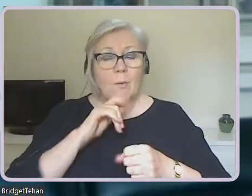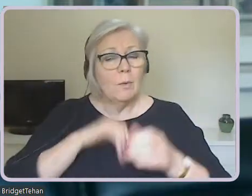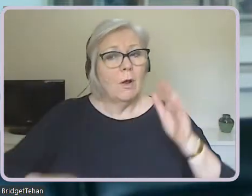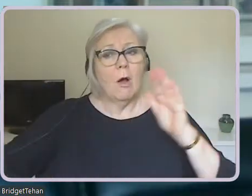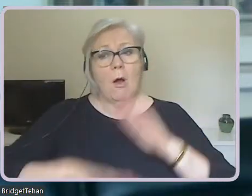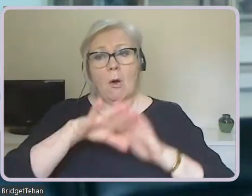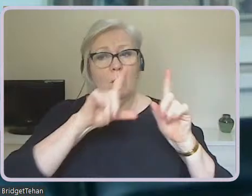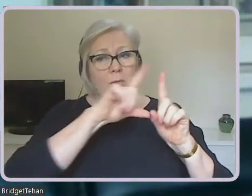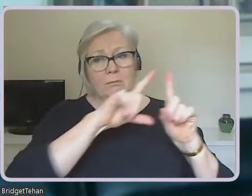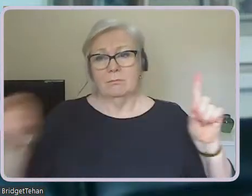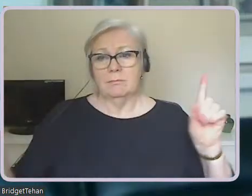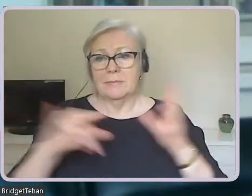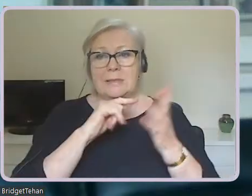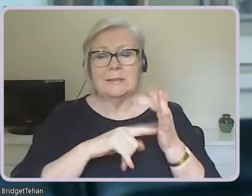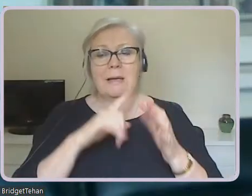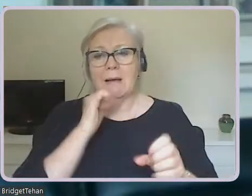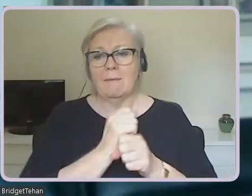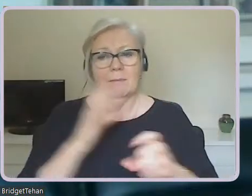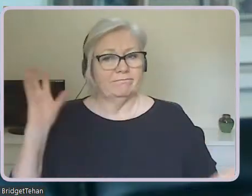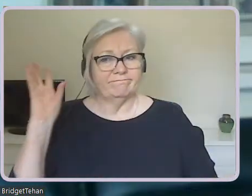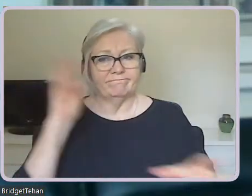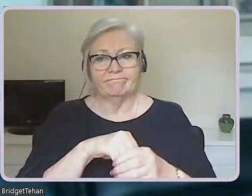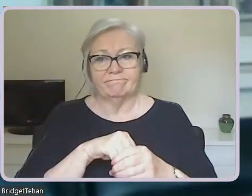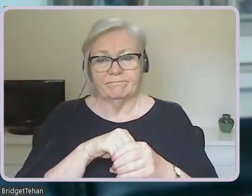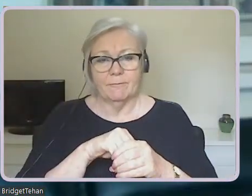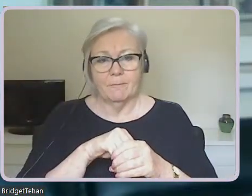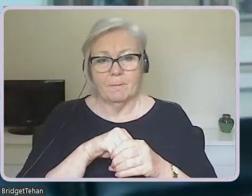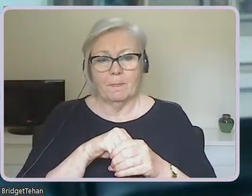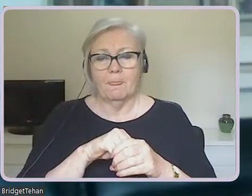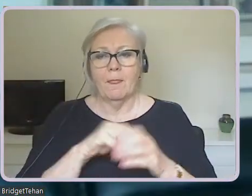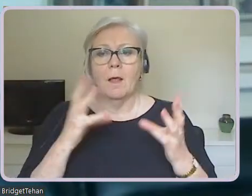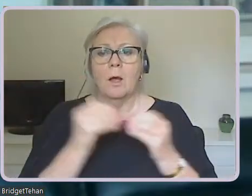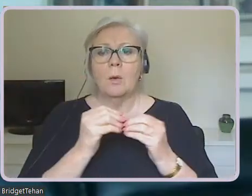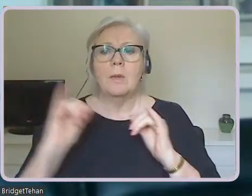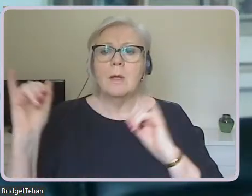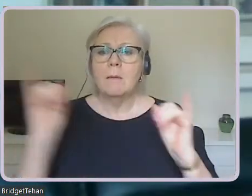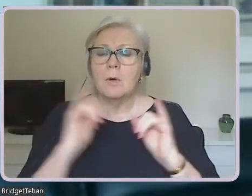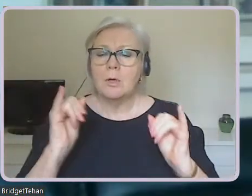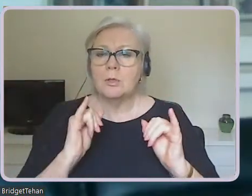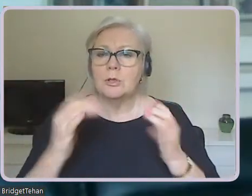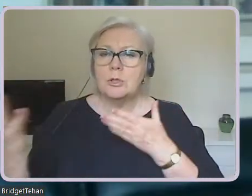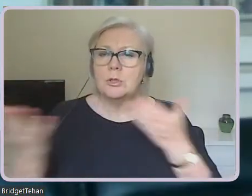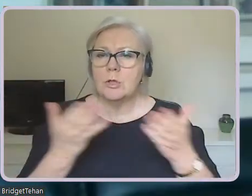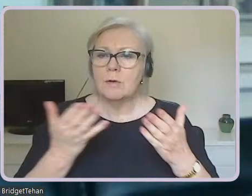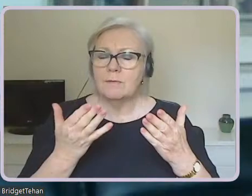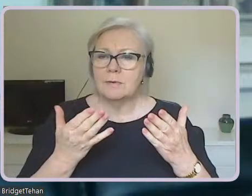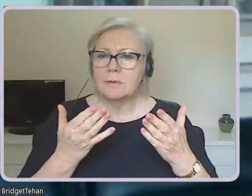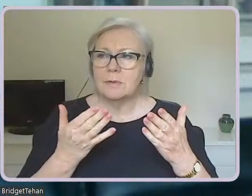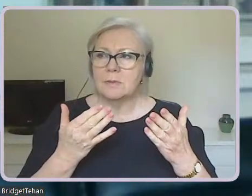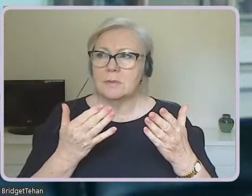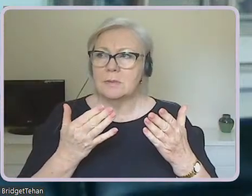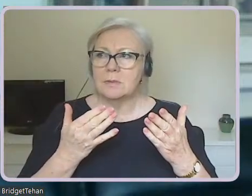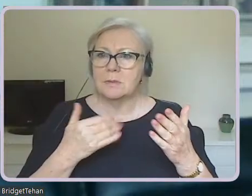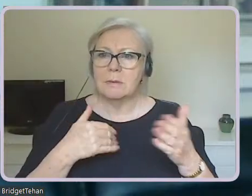government. And the frameworks under which emergency management arrangements operate are also complex, and they do